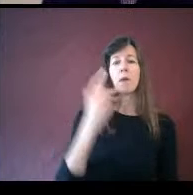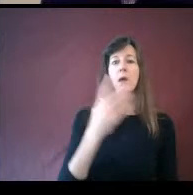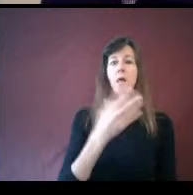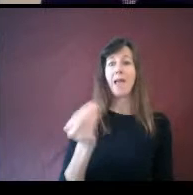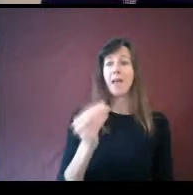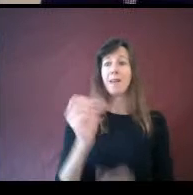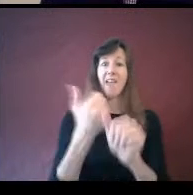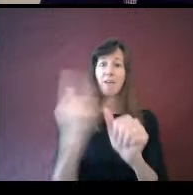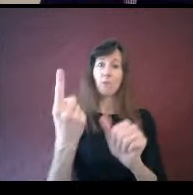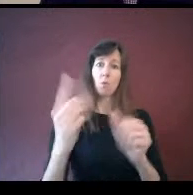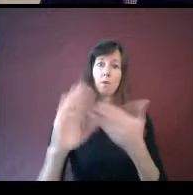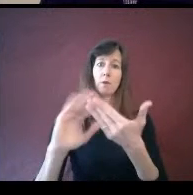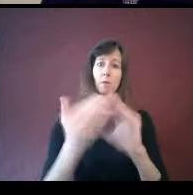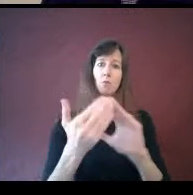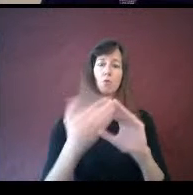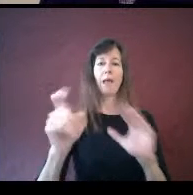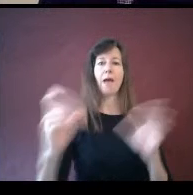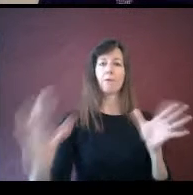community.